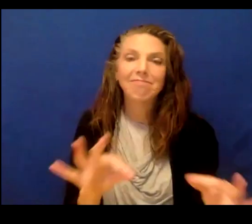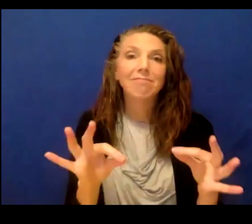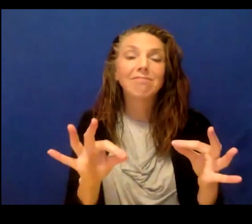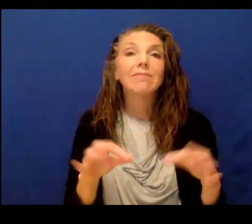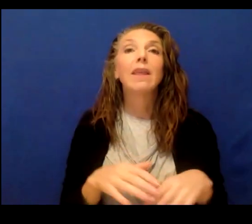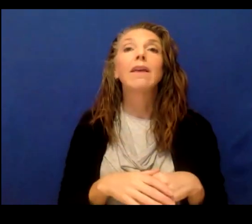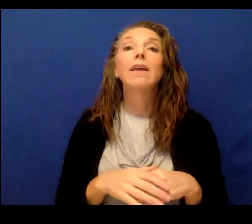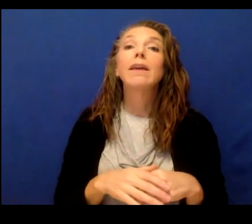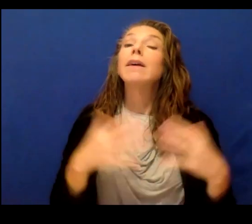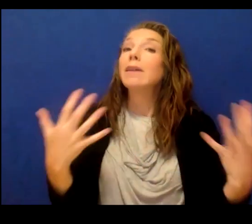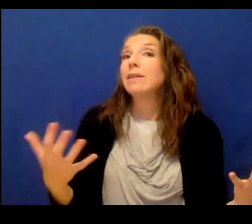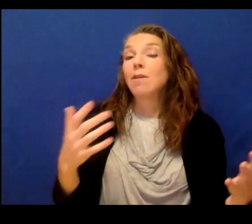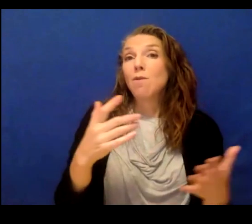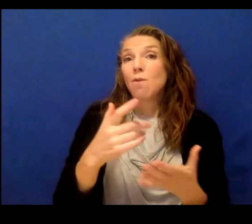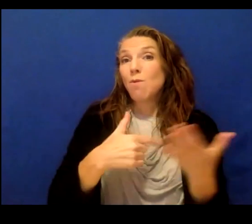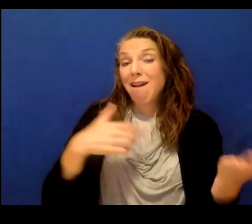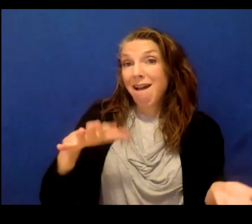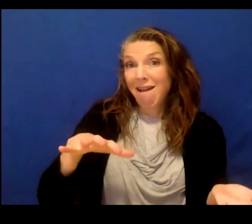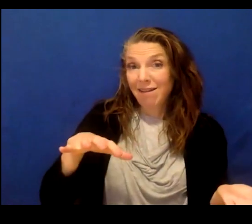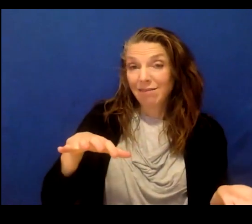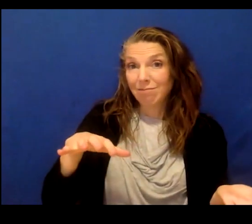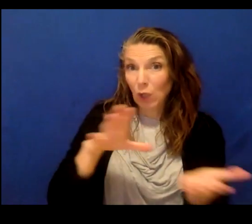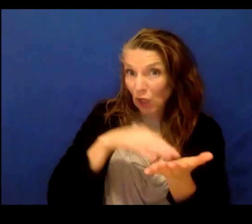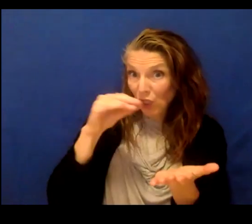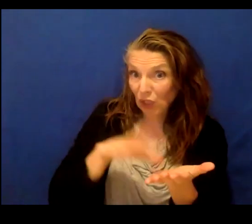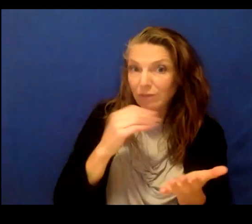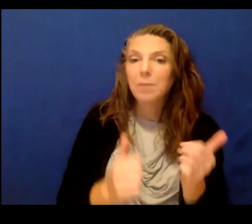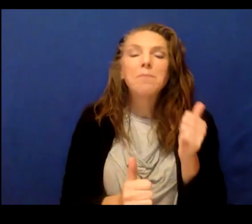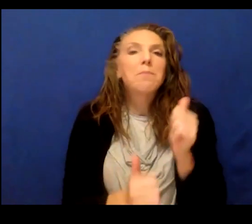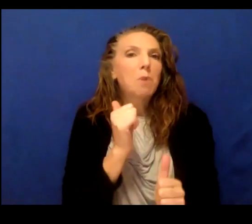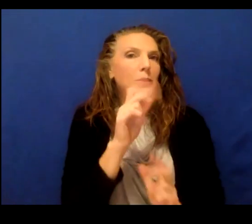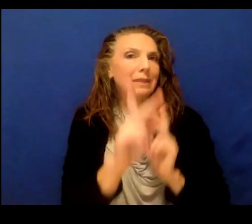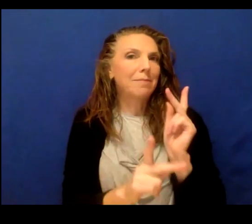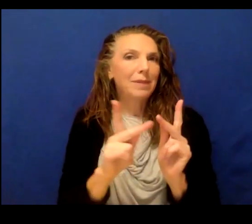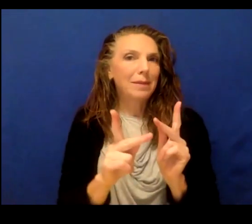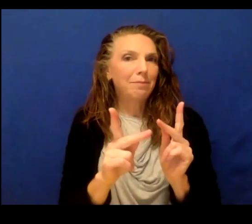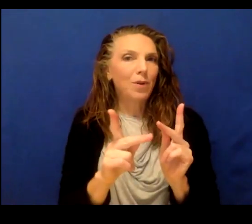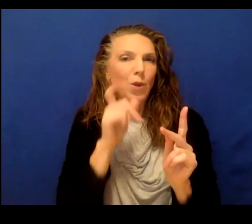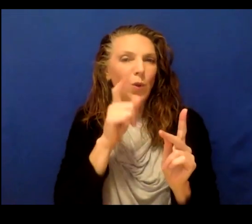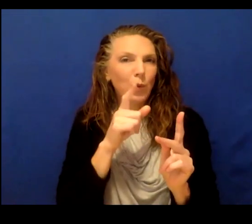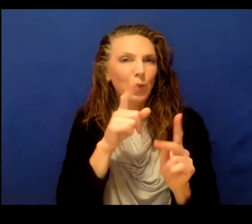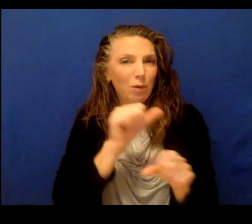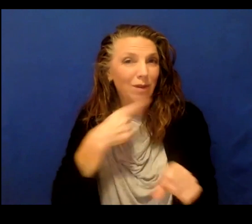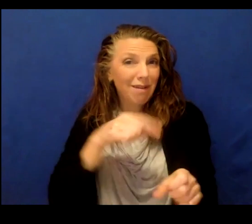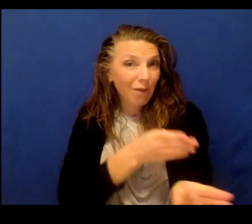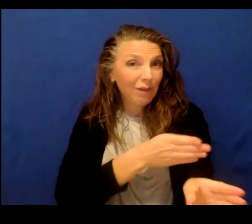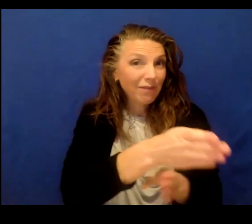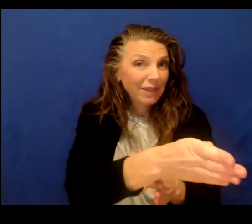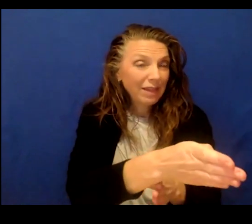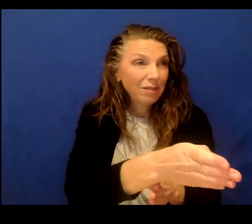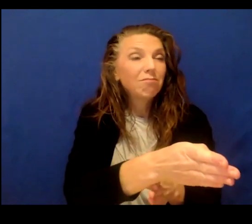field. But what I found is that most people in our field really do